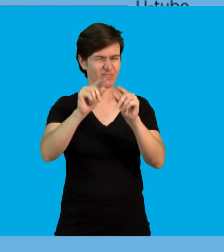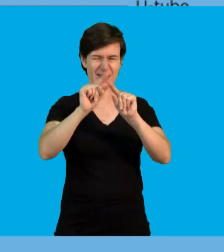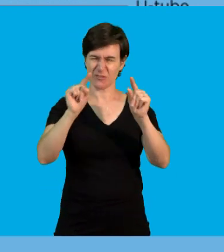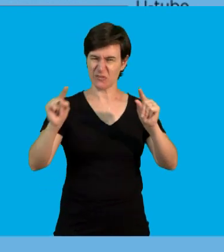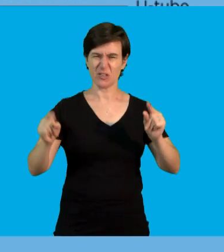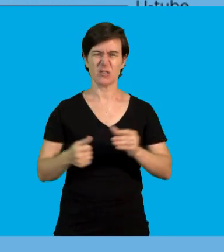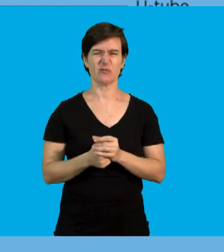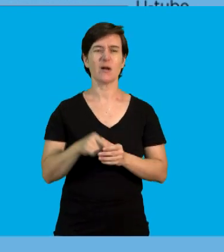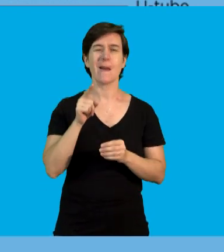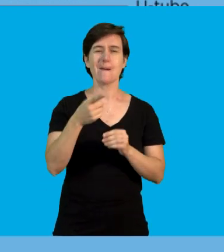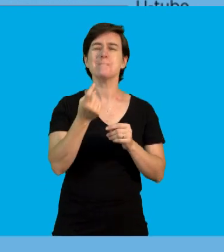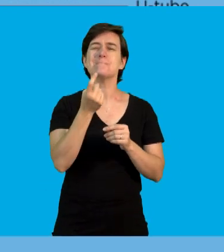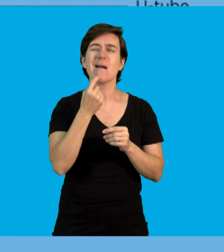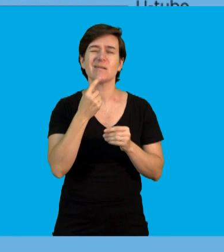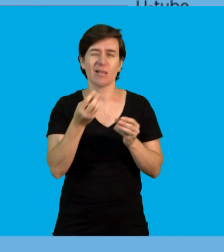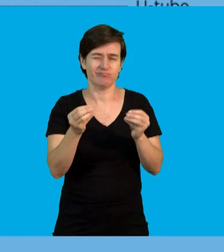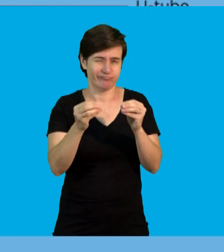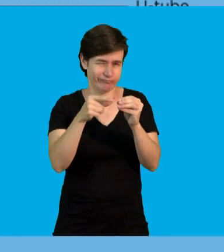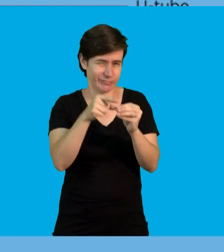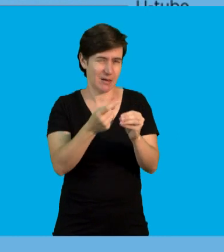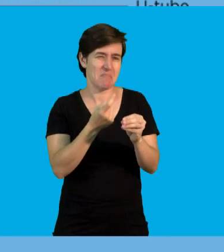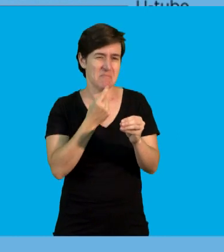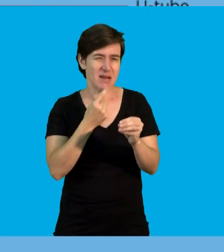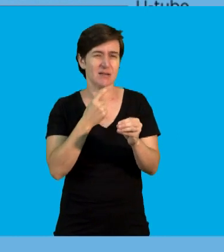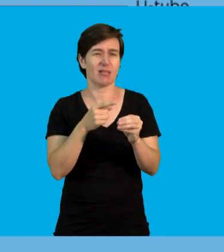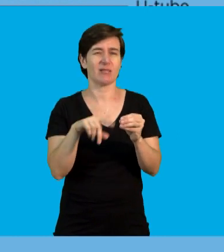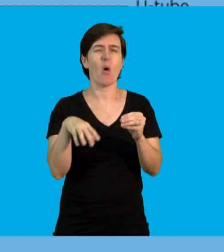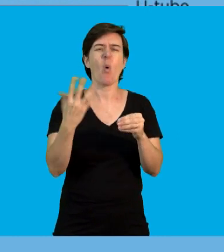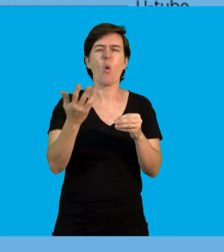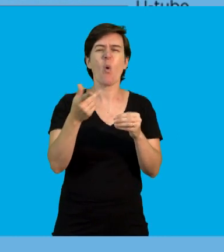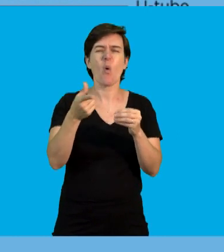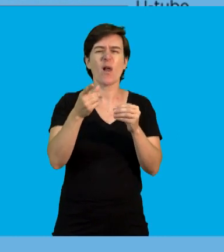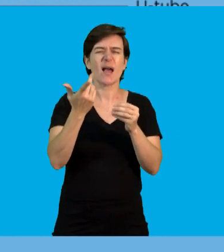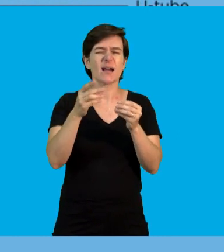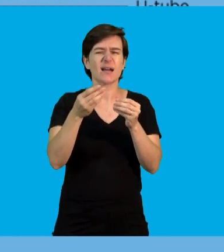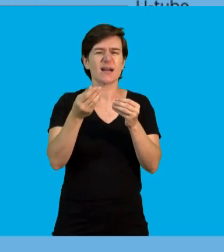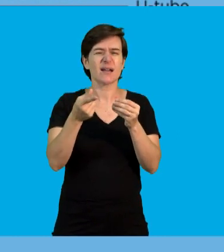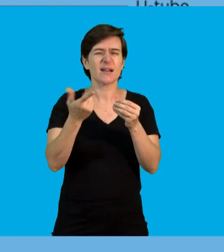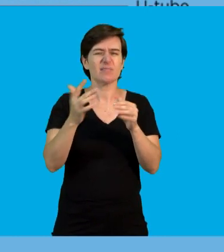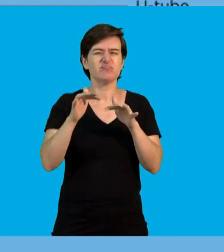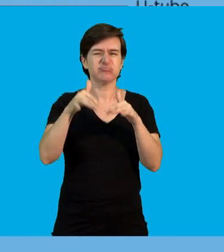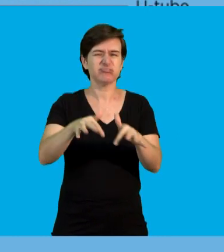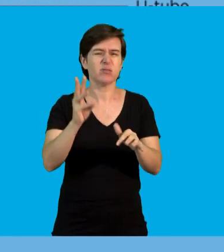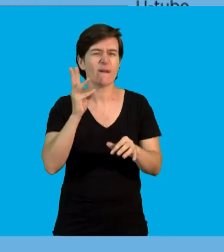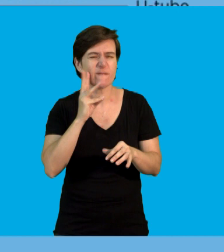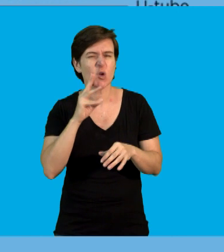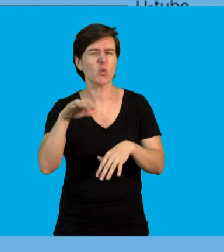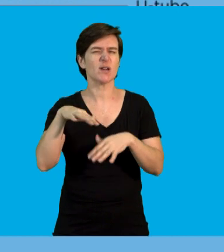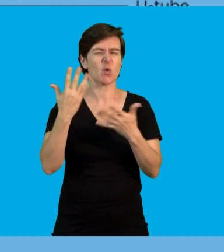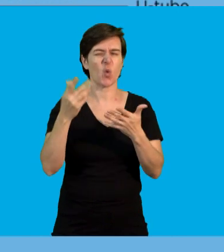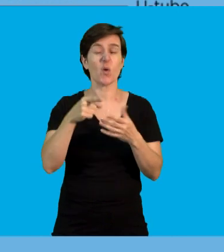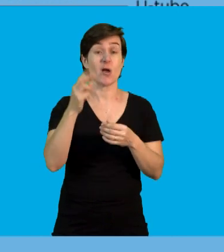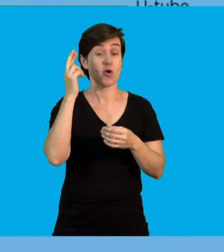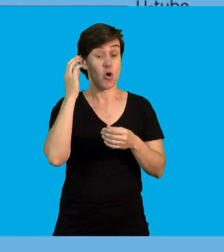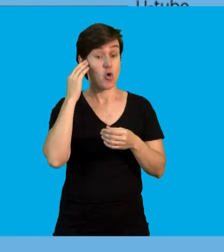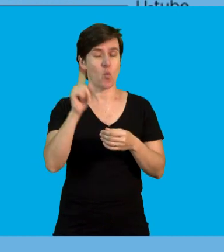elements, which are usually the metals, and a conducting fluid or a conducting paste, which is known as an